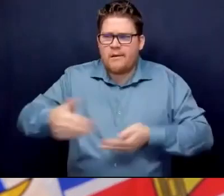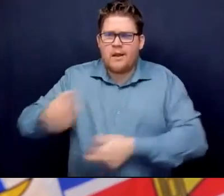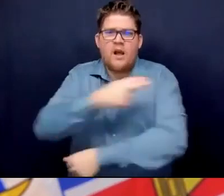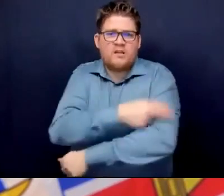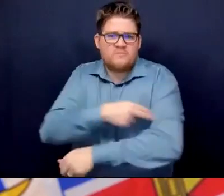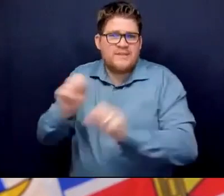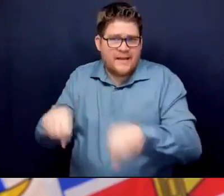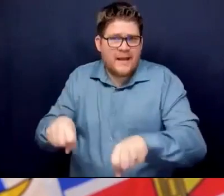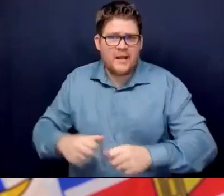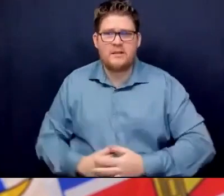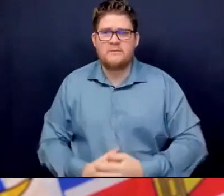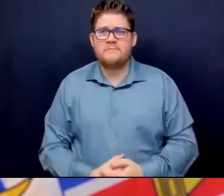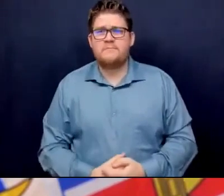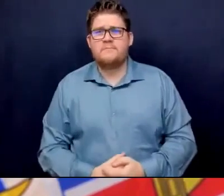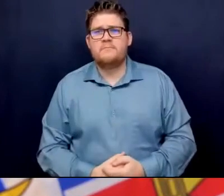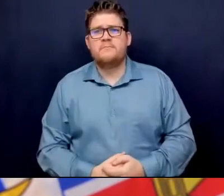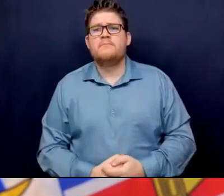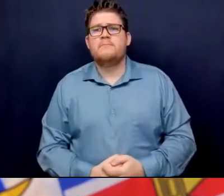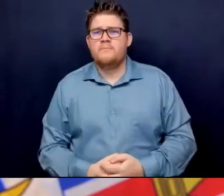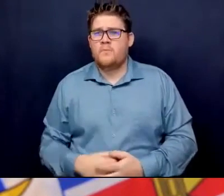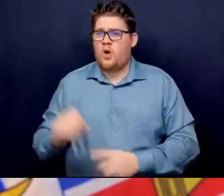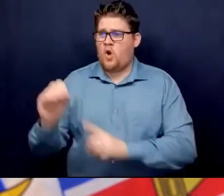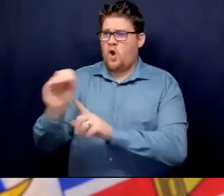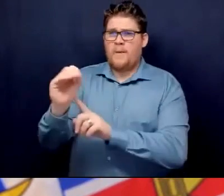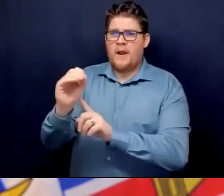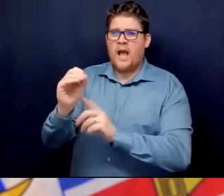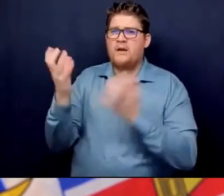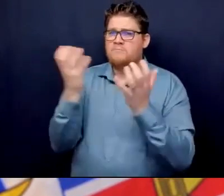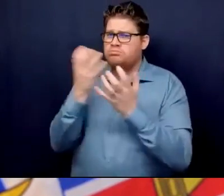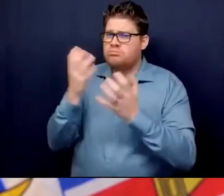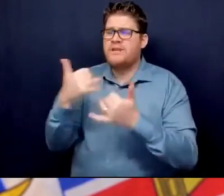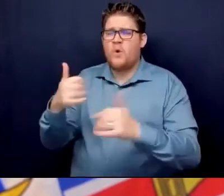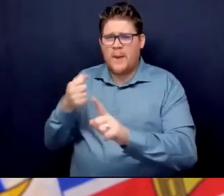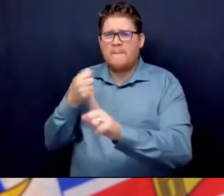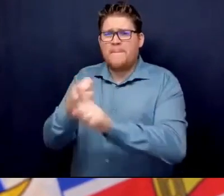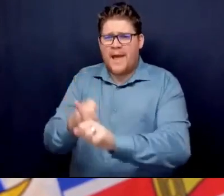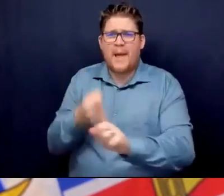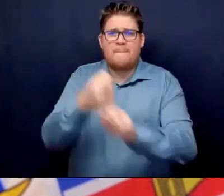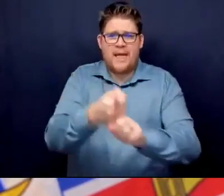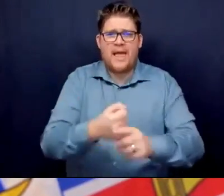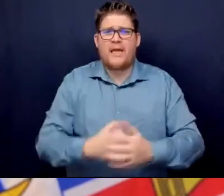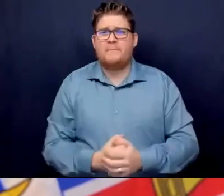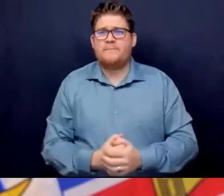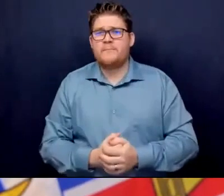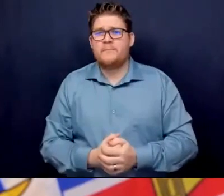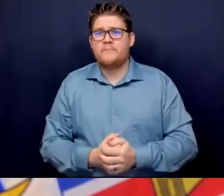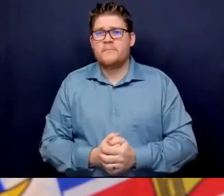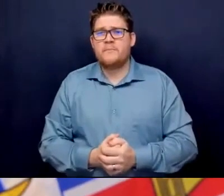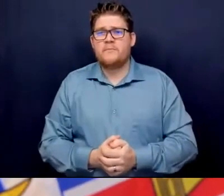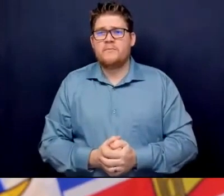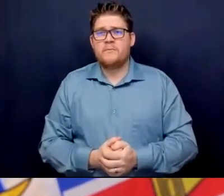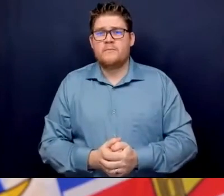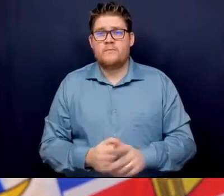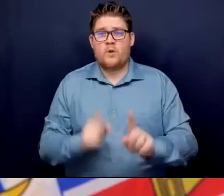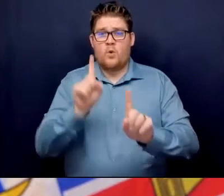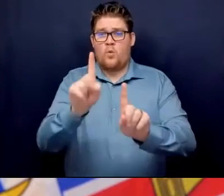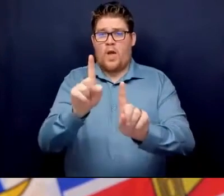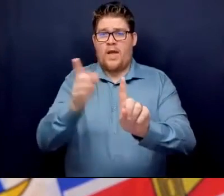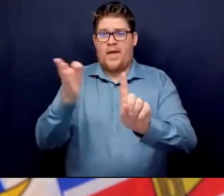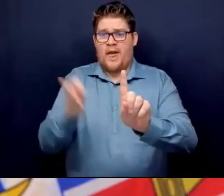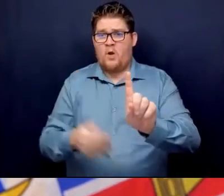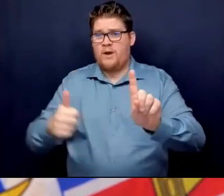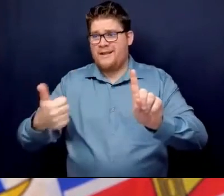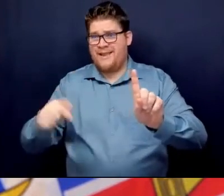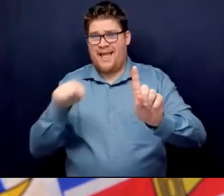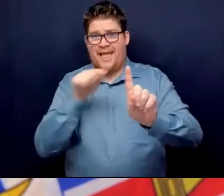illness. The data has shown that up until now, and even with Omicron, about 1 in 10 people will have